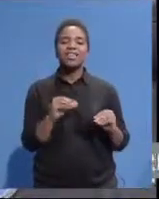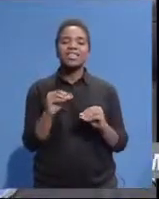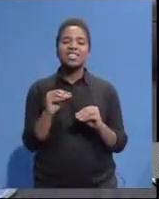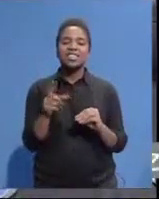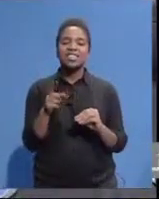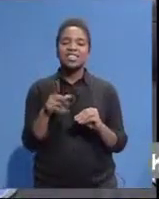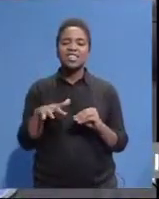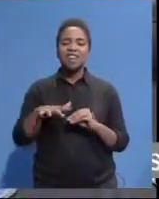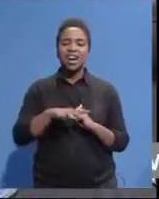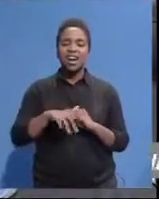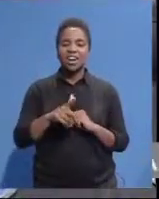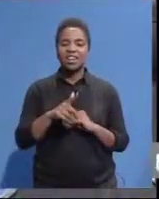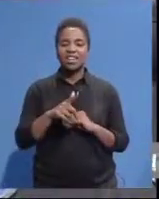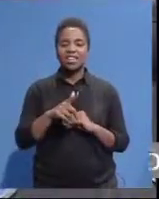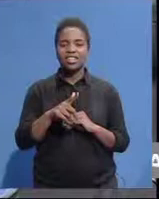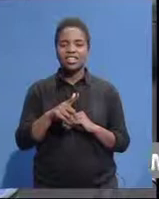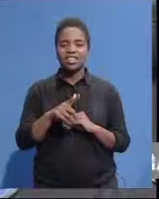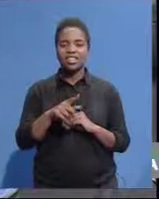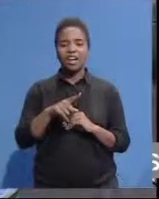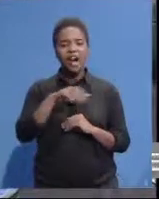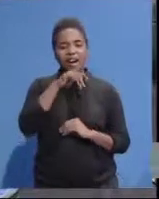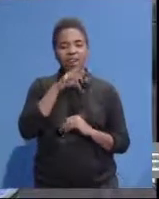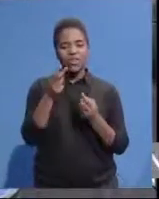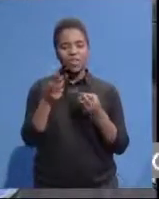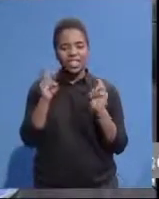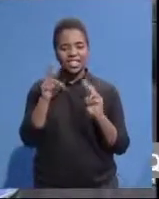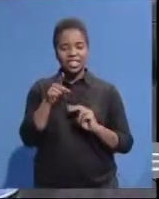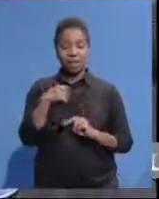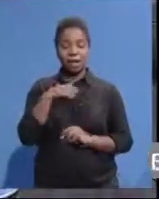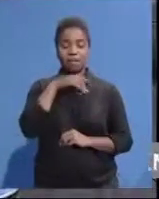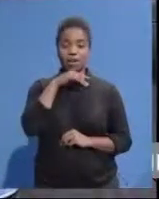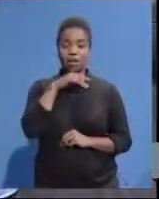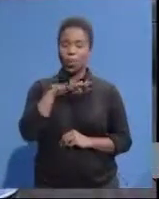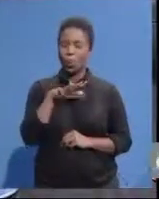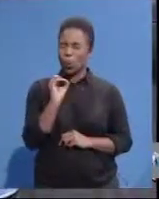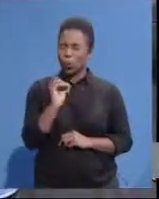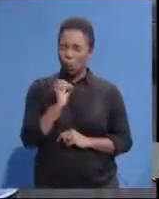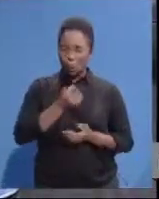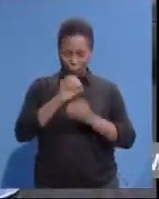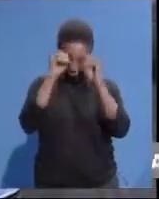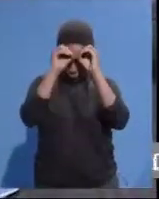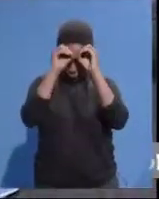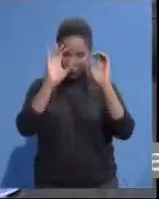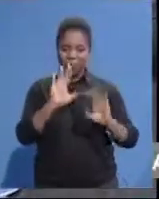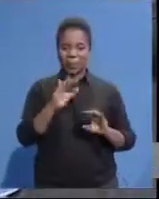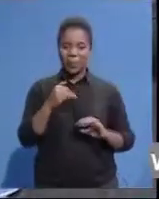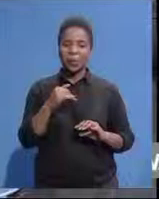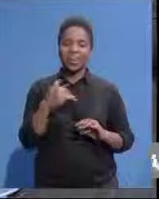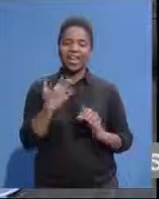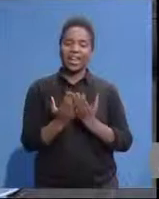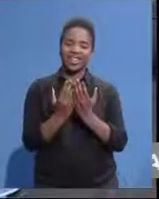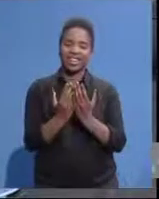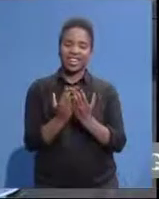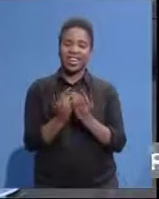Rand Afrikaans University. It was then Rand Afrikaans University, and my Afrikaans was 0. And I graduated. When